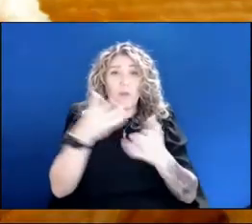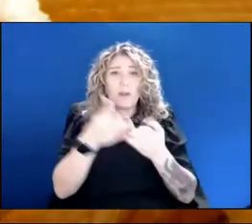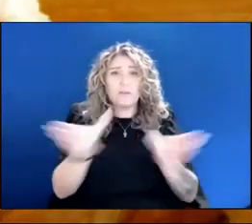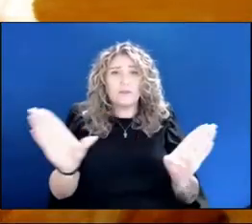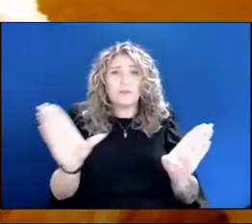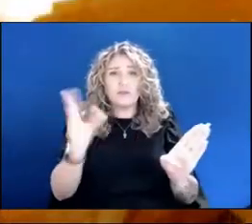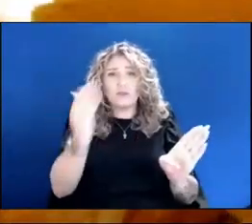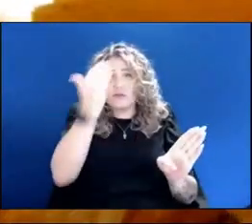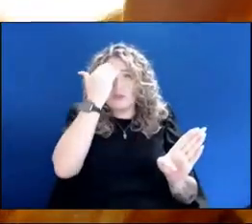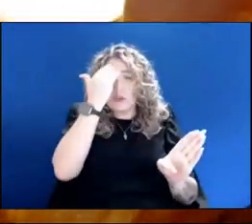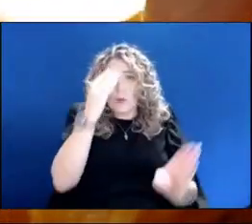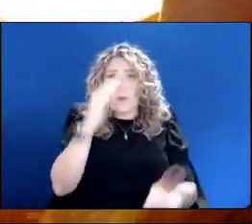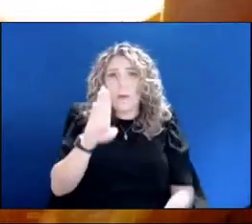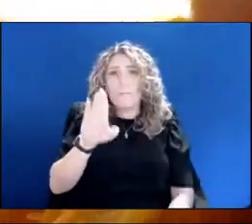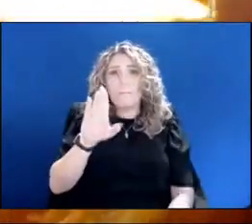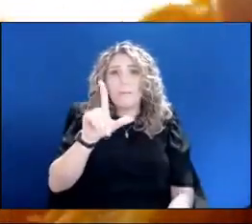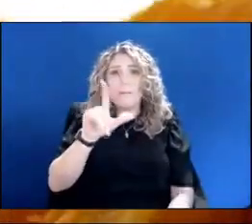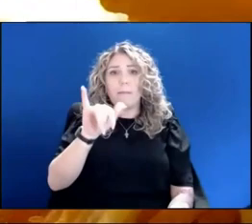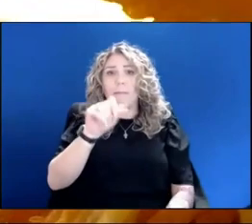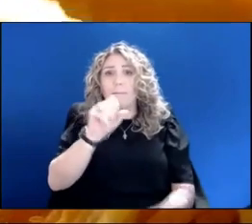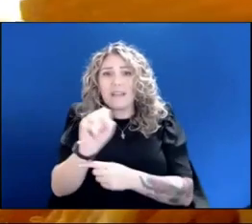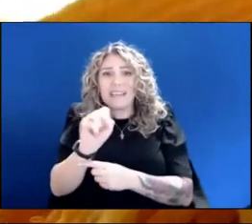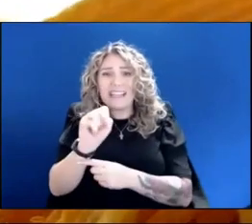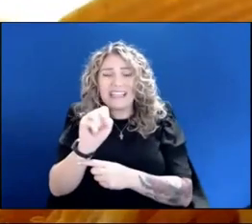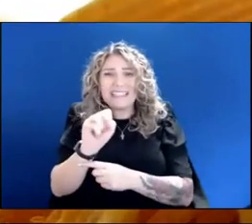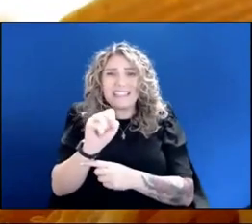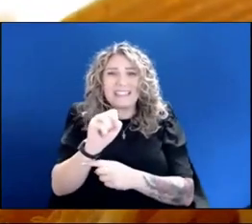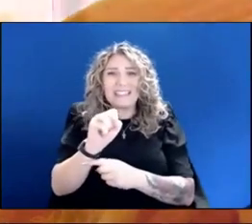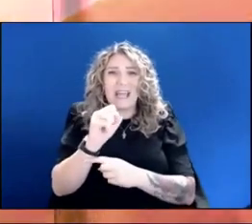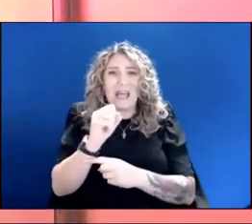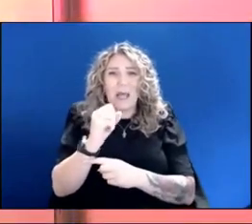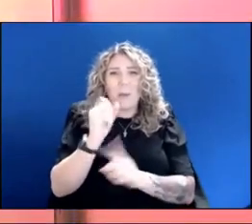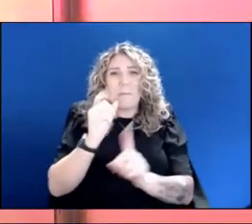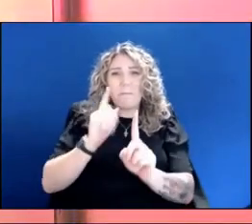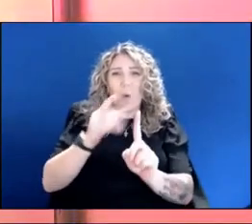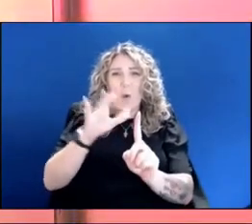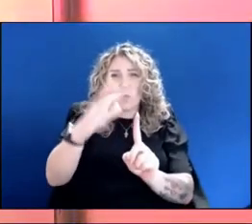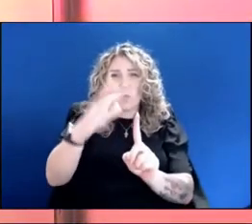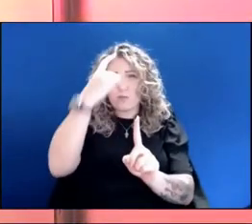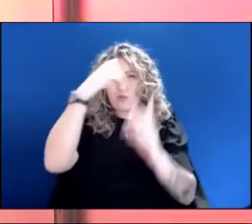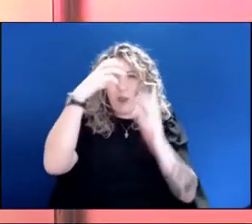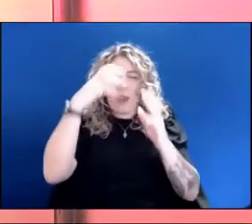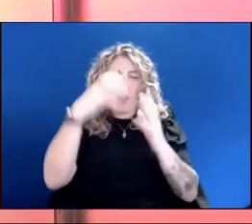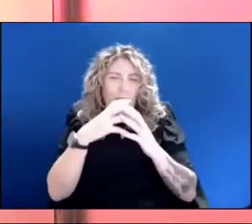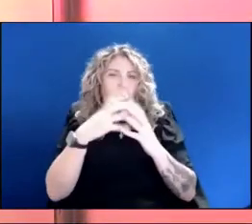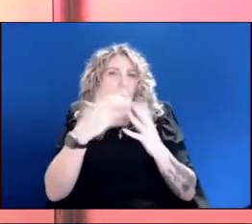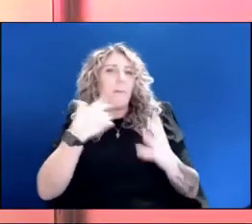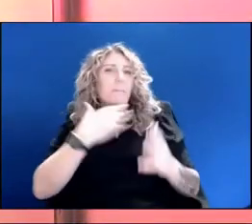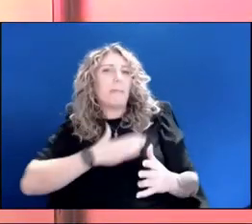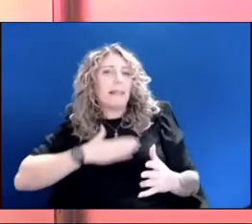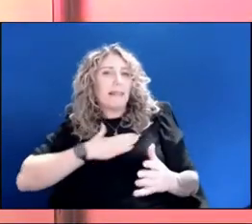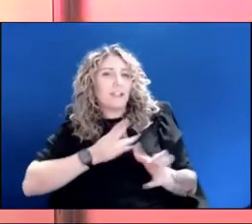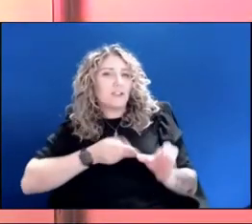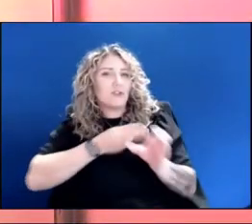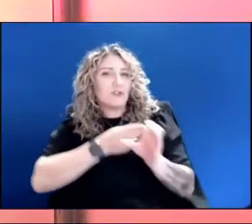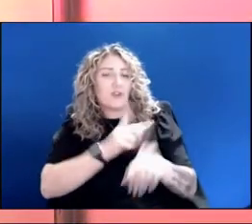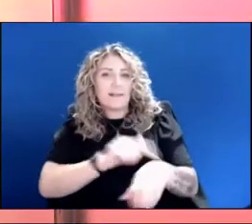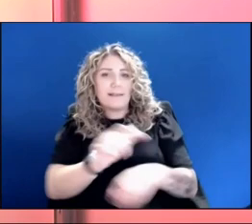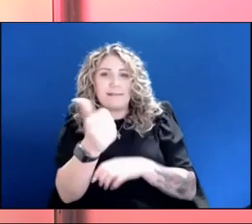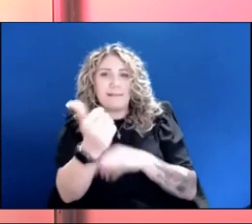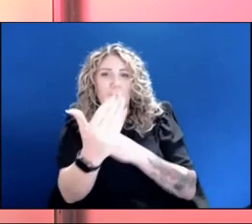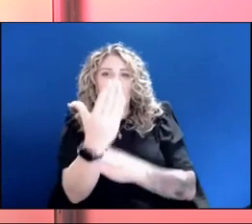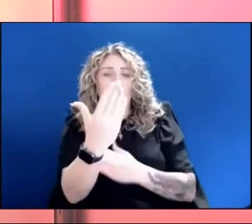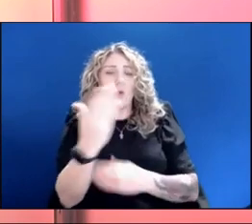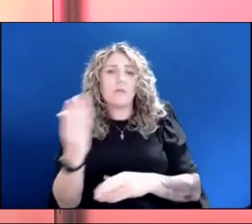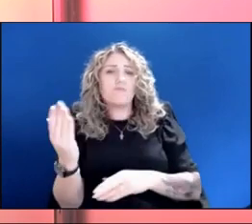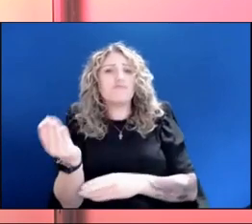bliss point in your brain. So right here at 10 a.m., please join us with the discussion and bring your questions for our experts. We're going to be